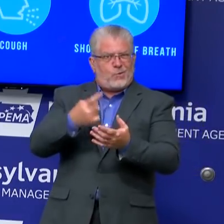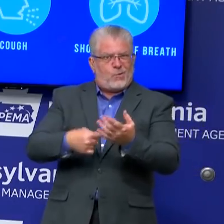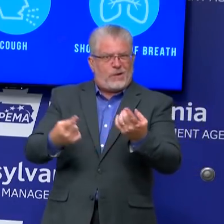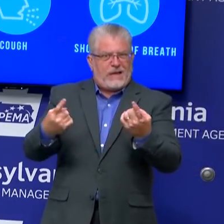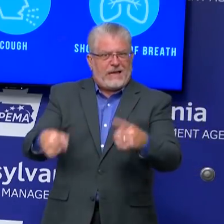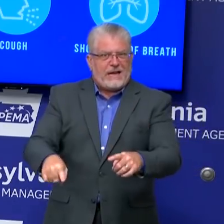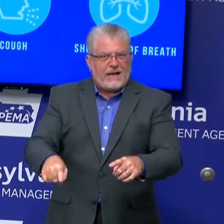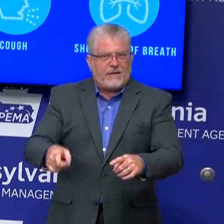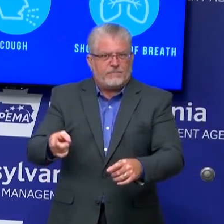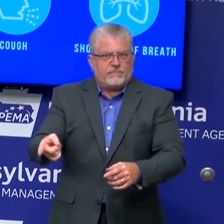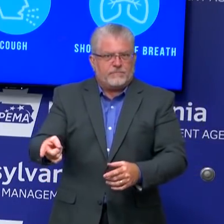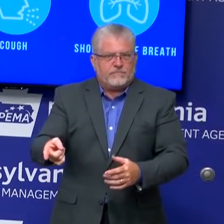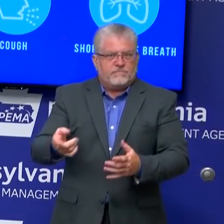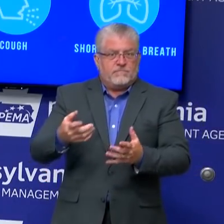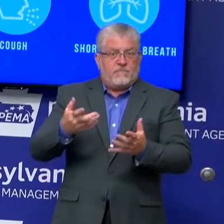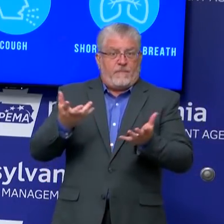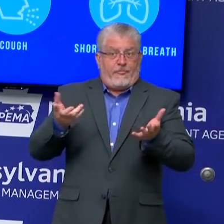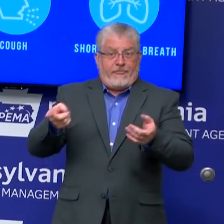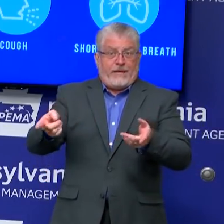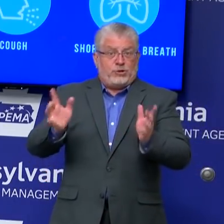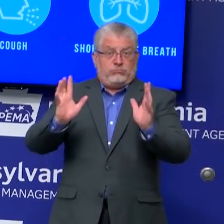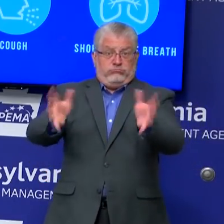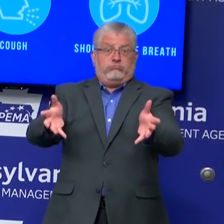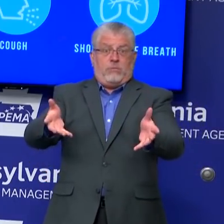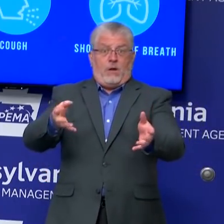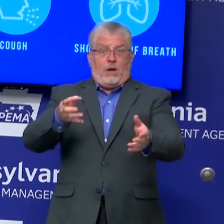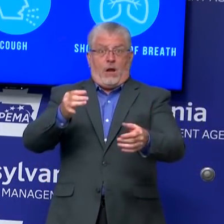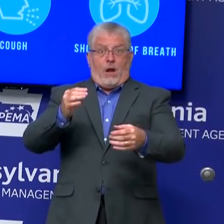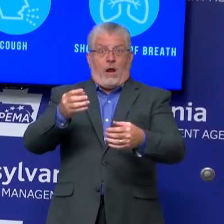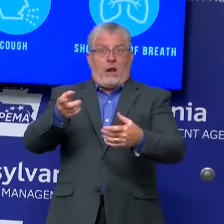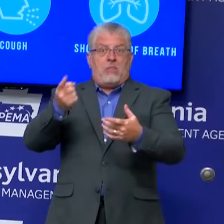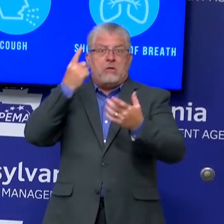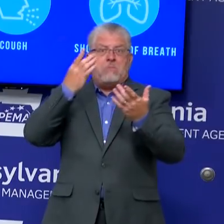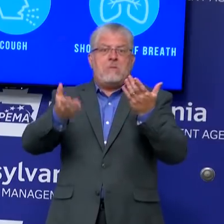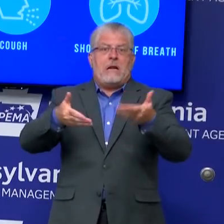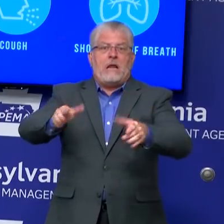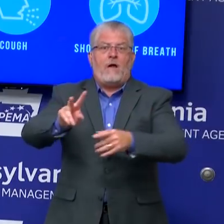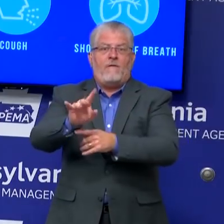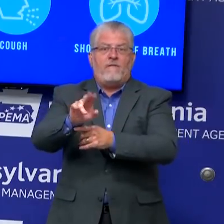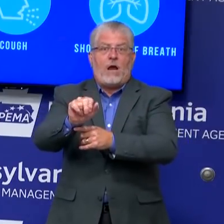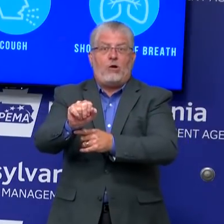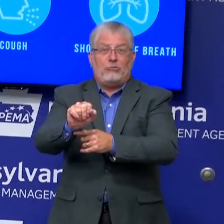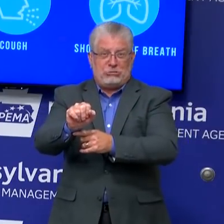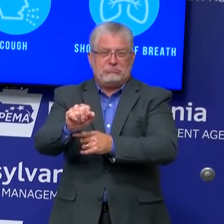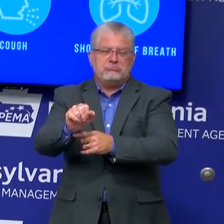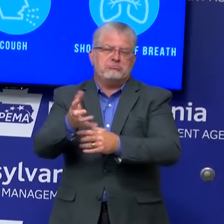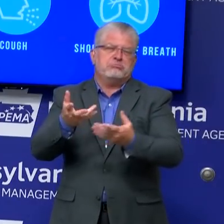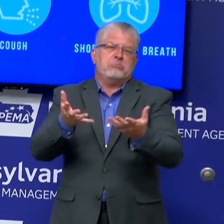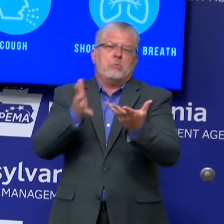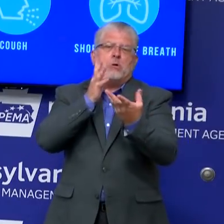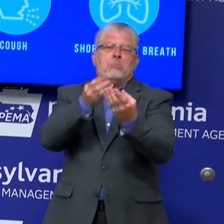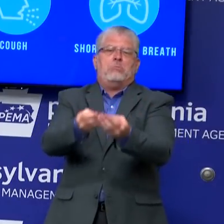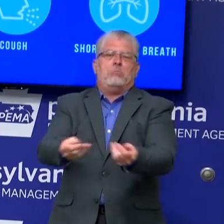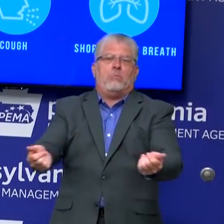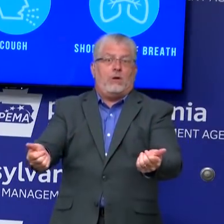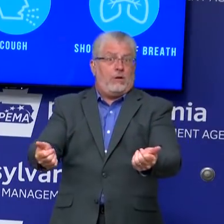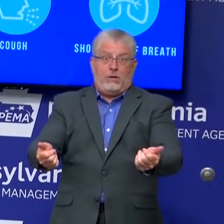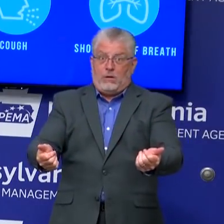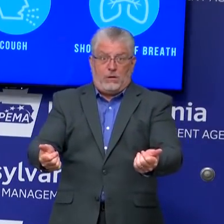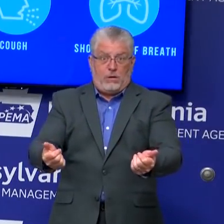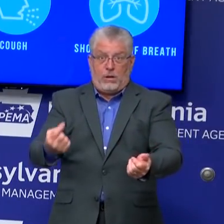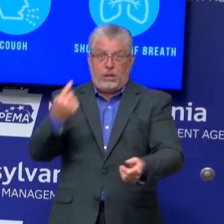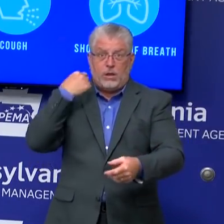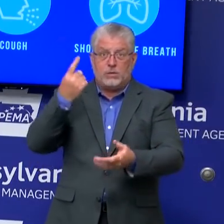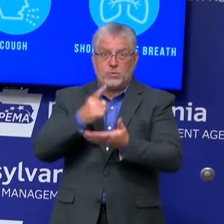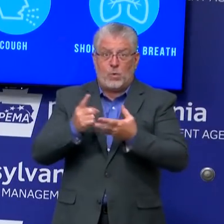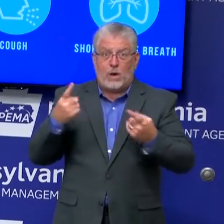you basically let the virus burn. And so they are seeing, last week was, Saturday was over 15,000